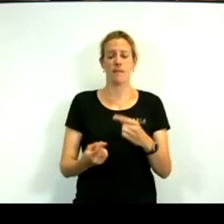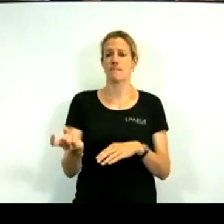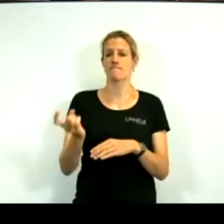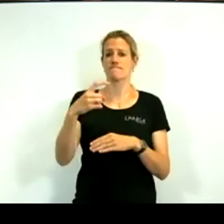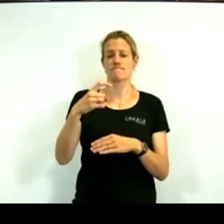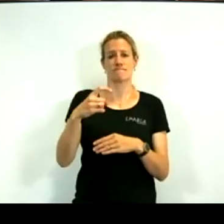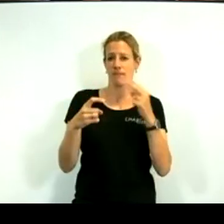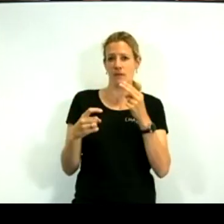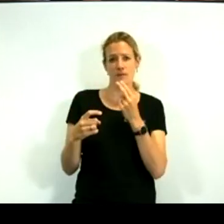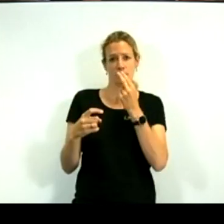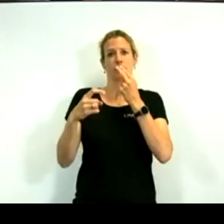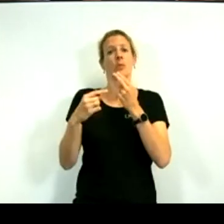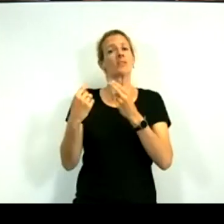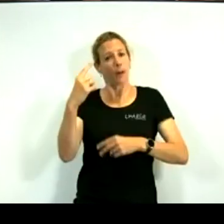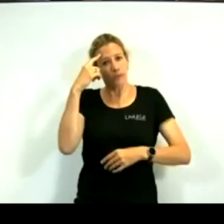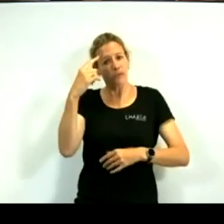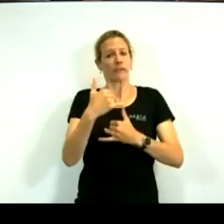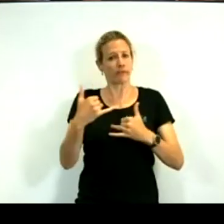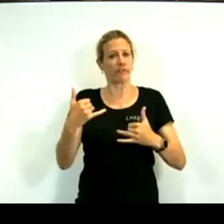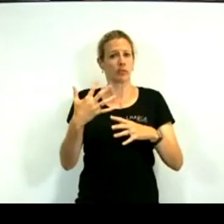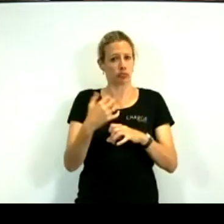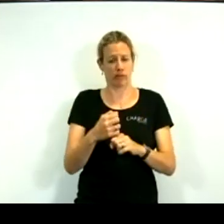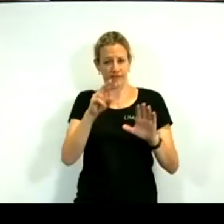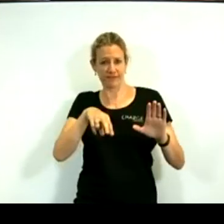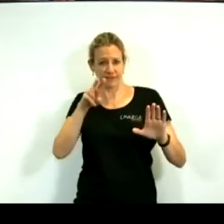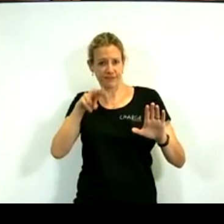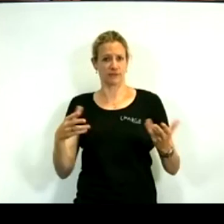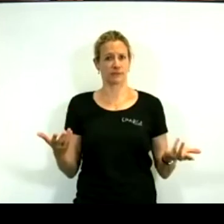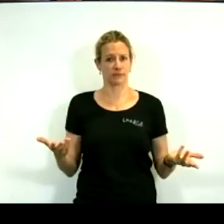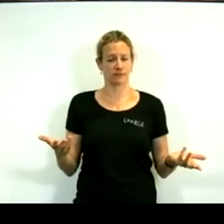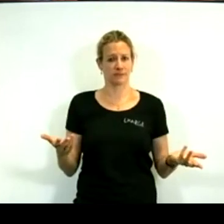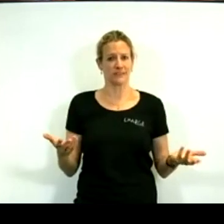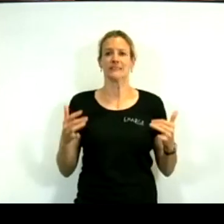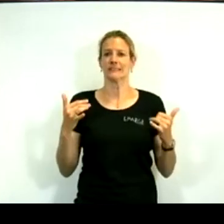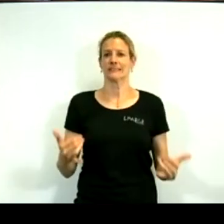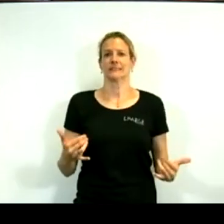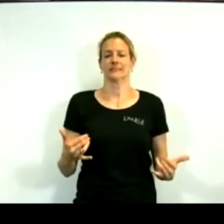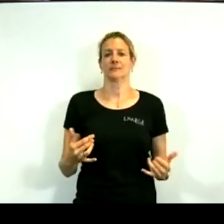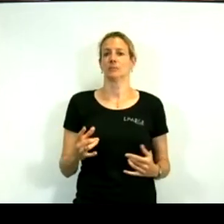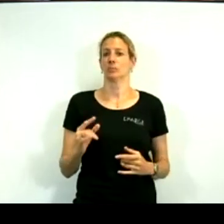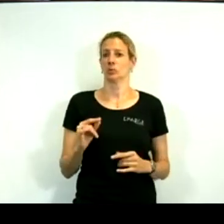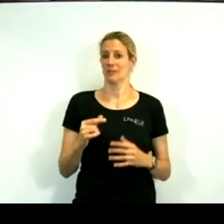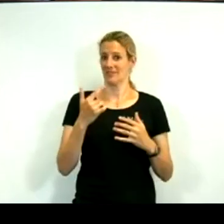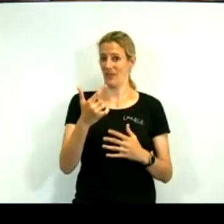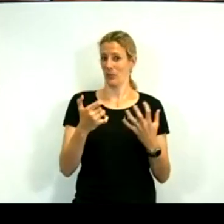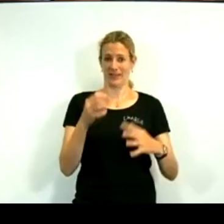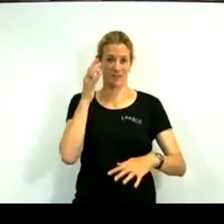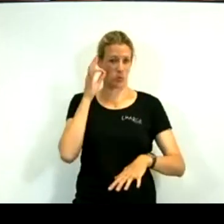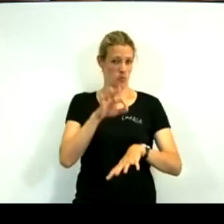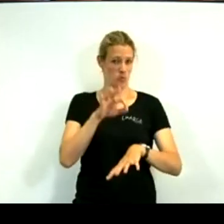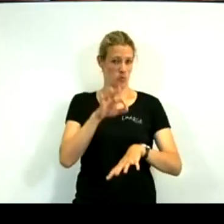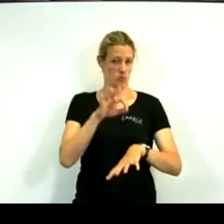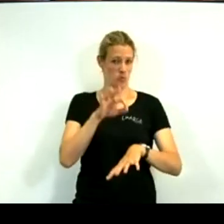best for her. So that was 62 minutes. That's amazing for me.